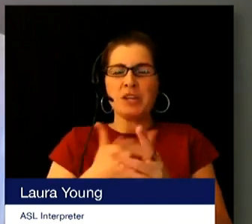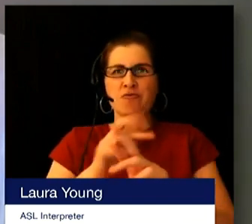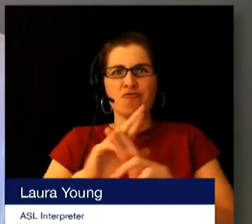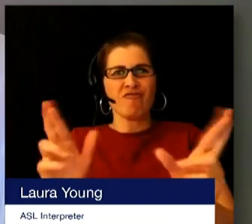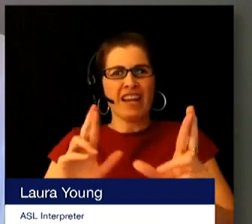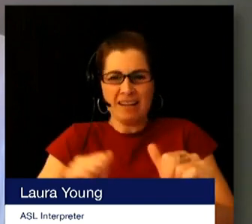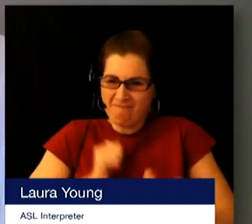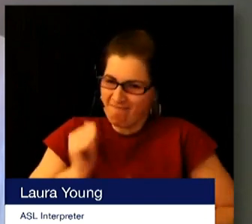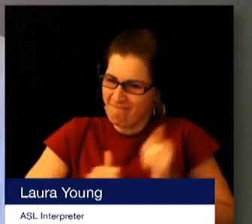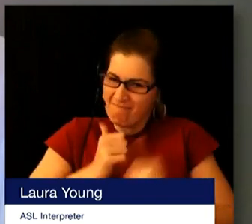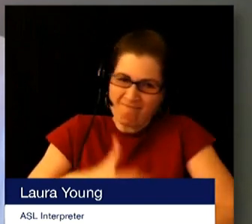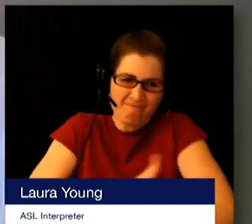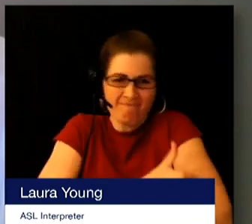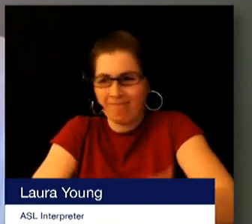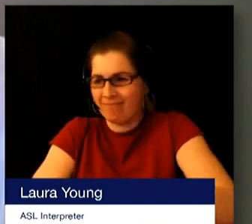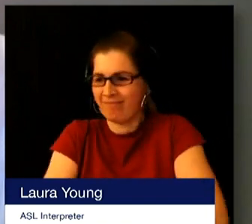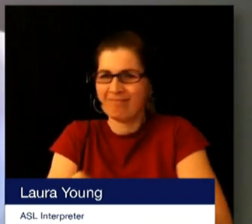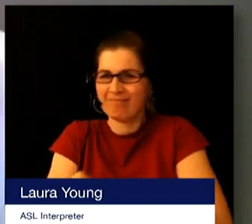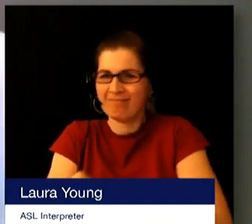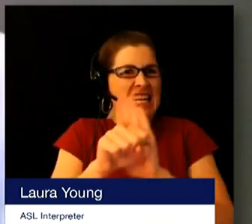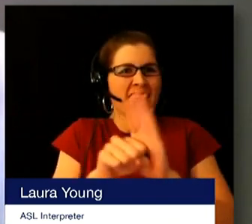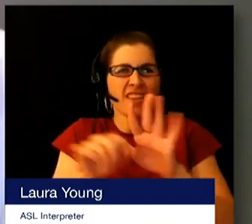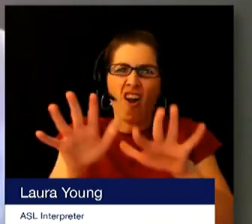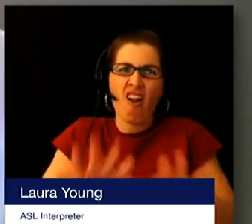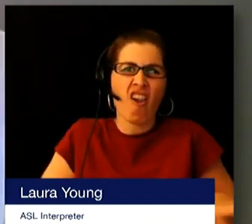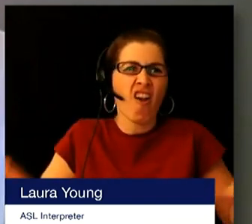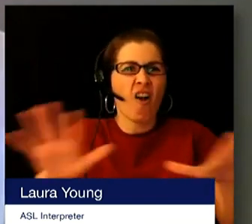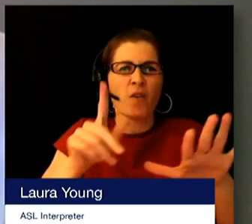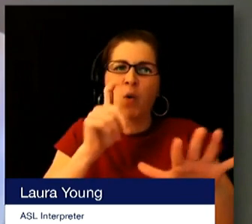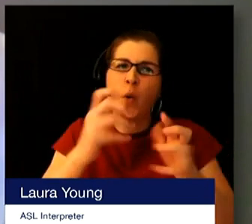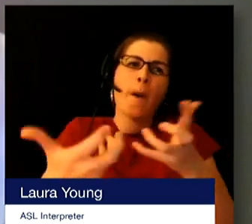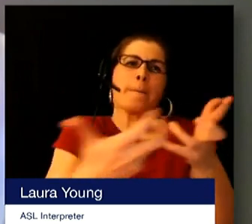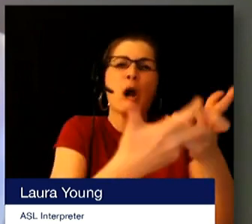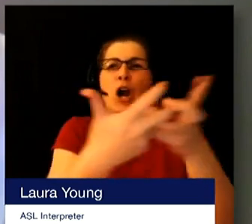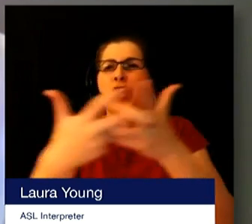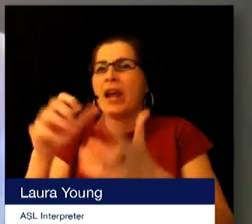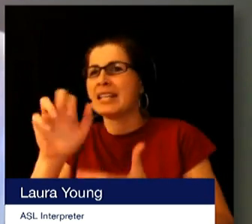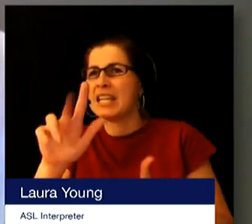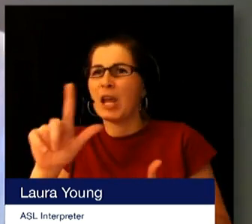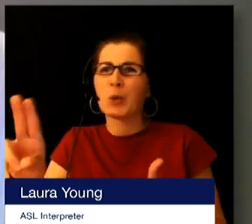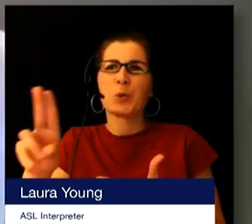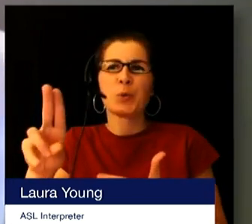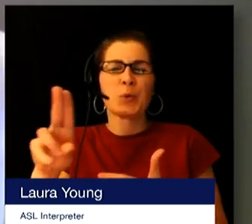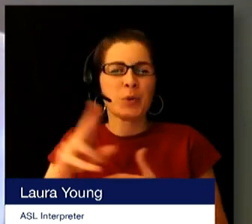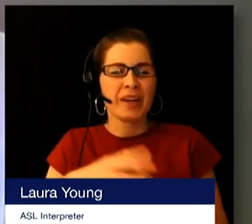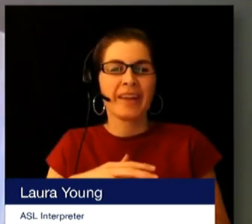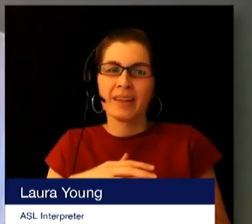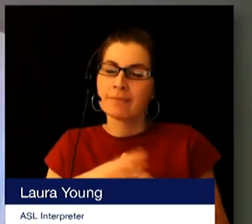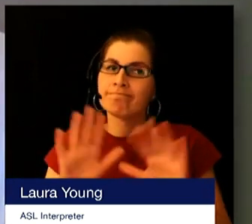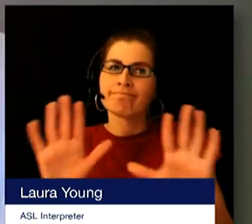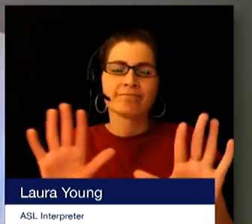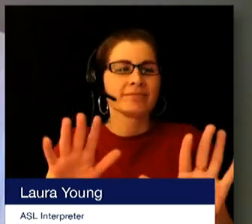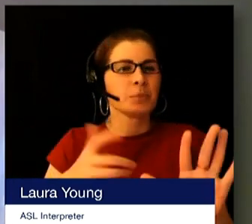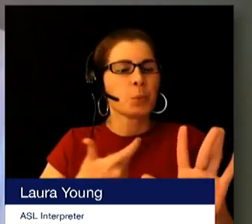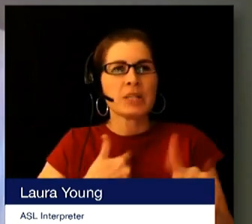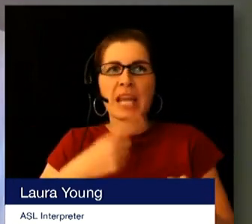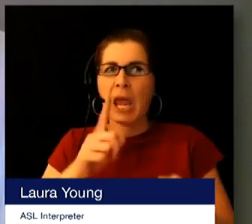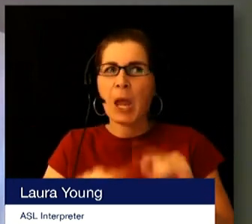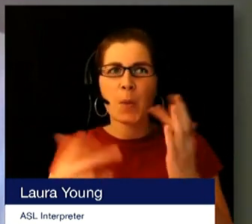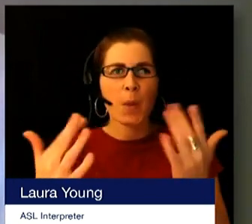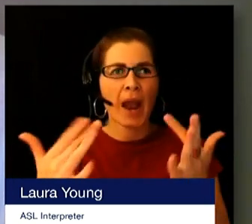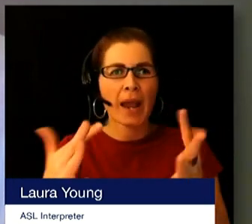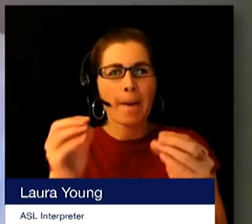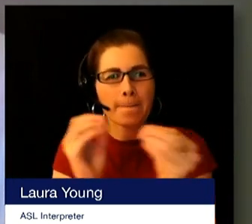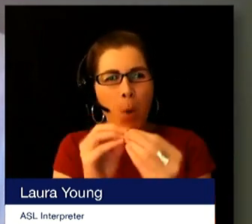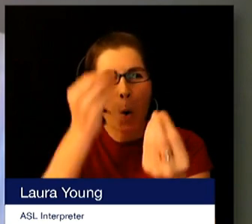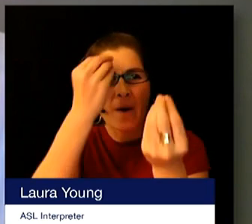eager to get to work in states across the country, partnering with ACLU affiliates every step of the way. And we cannot wait to bring more